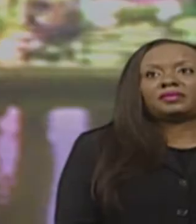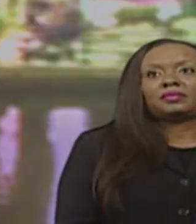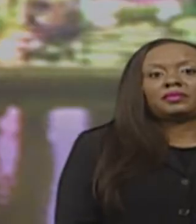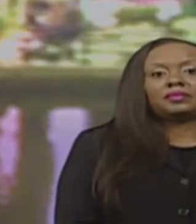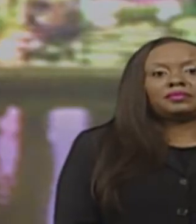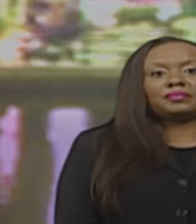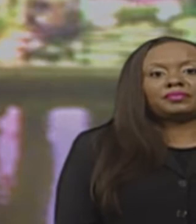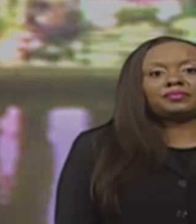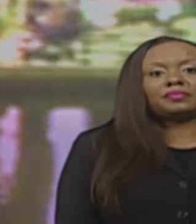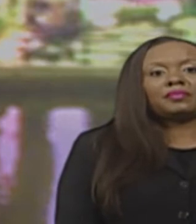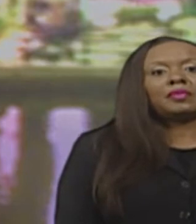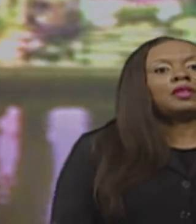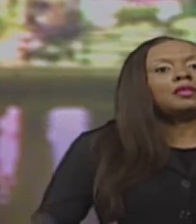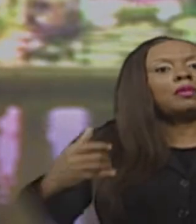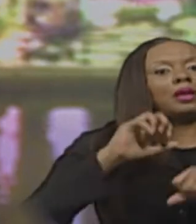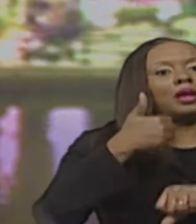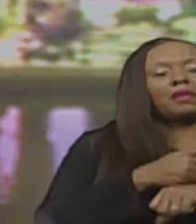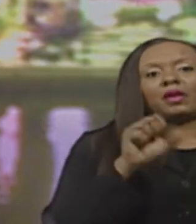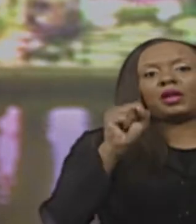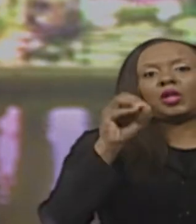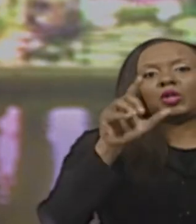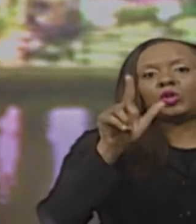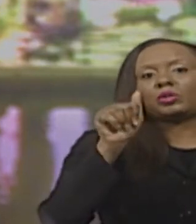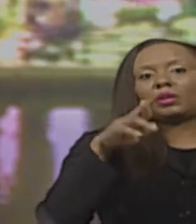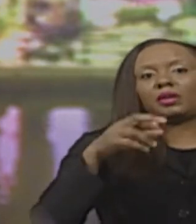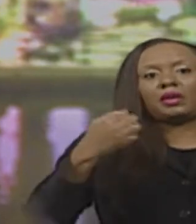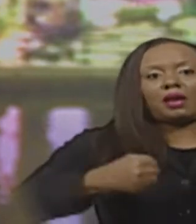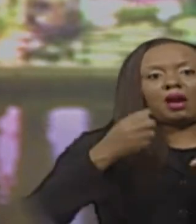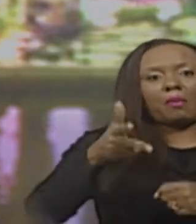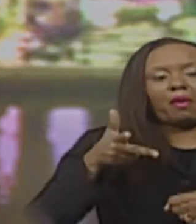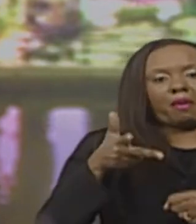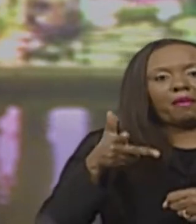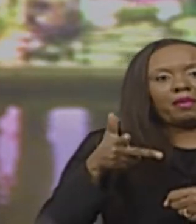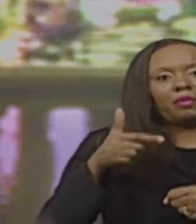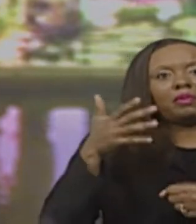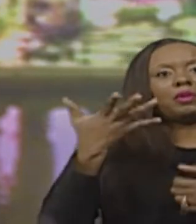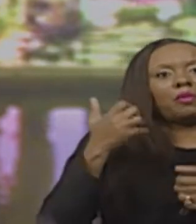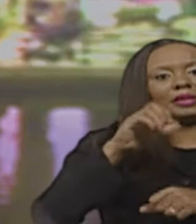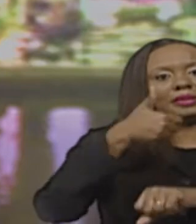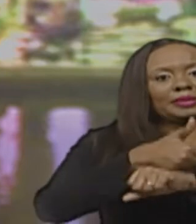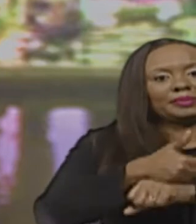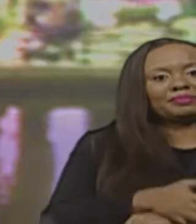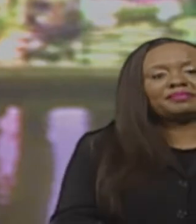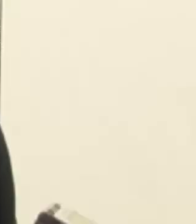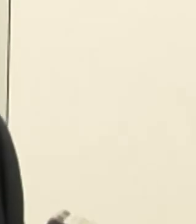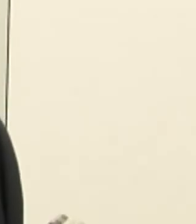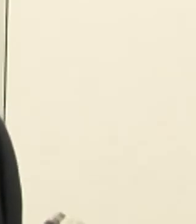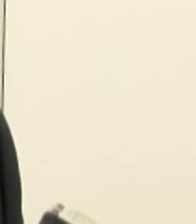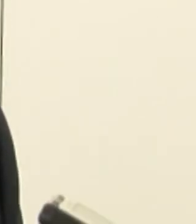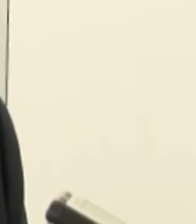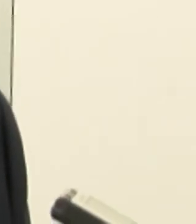in the works. These include a solar car park in Fontebelle. Probably is going to be the